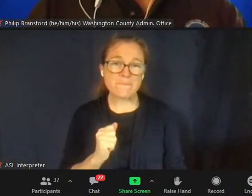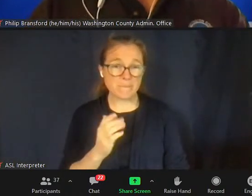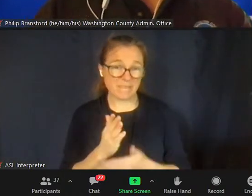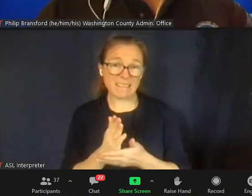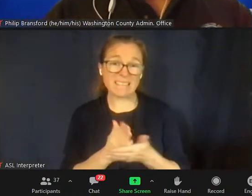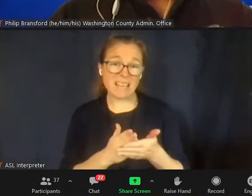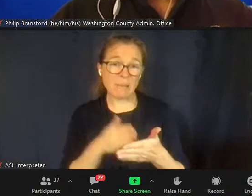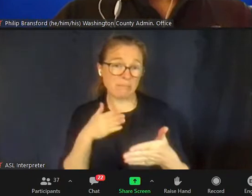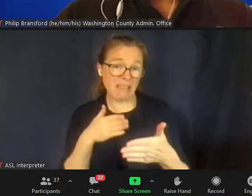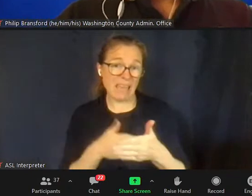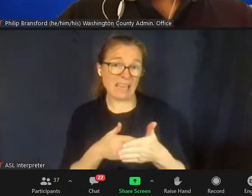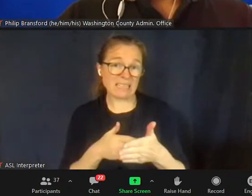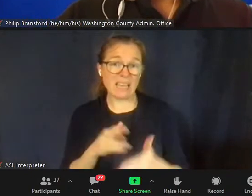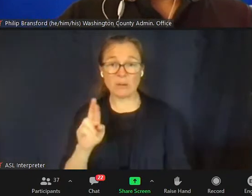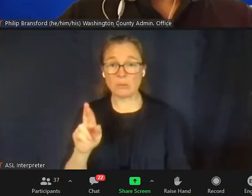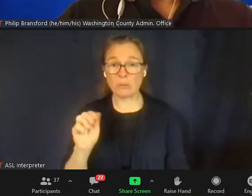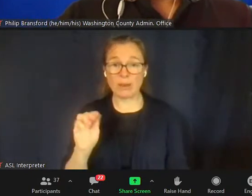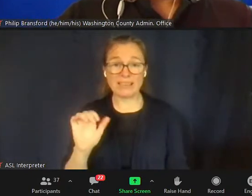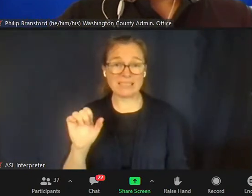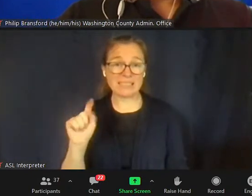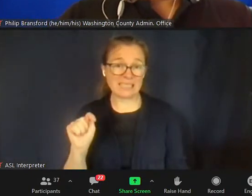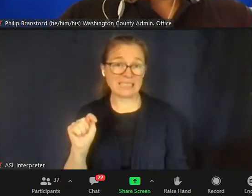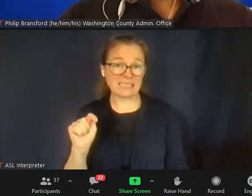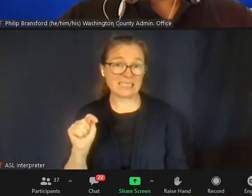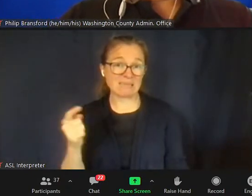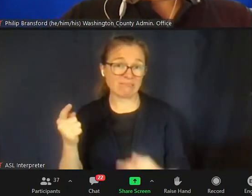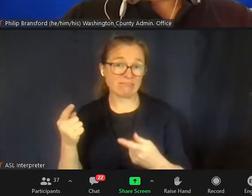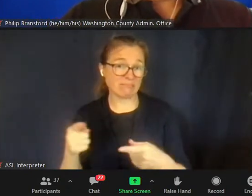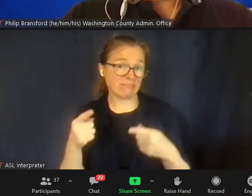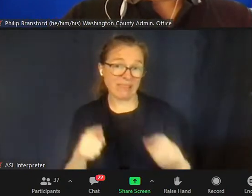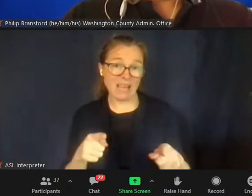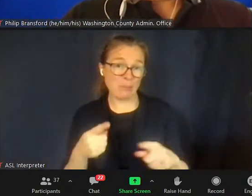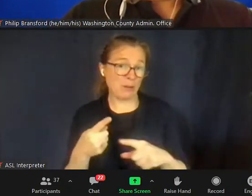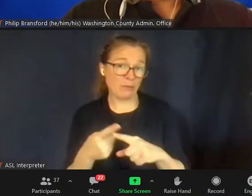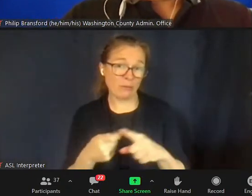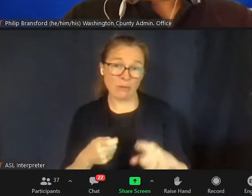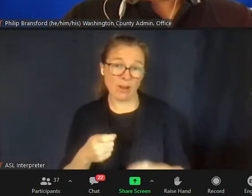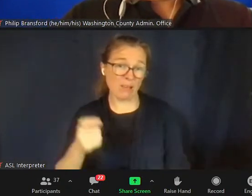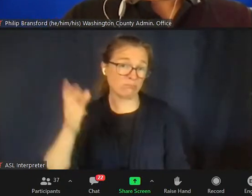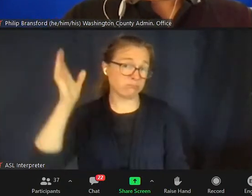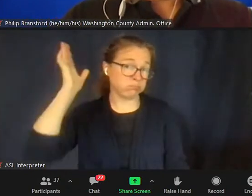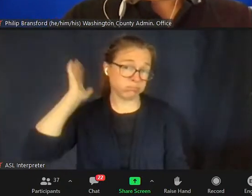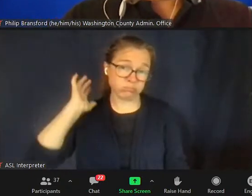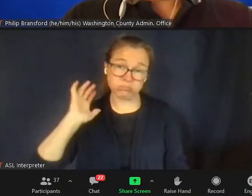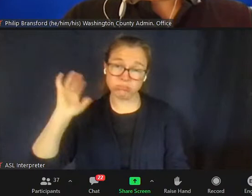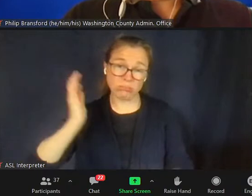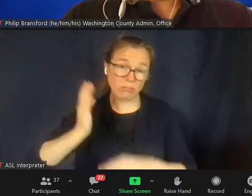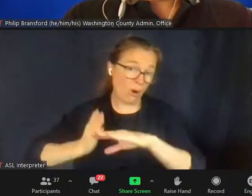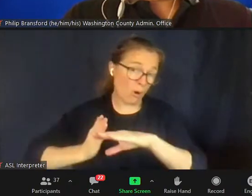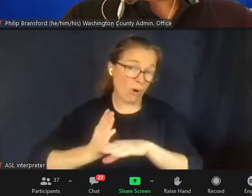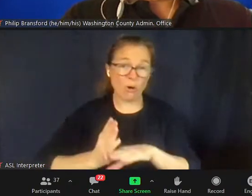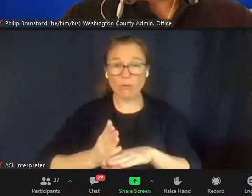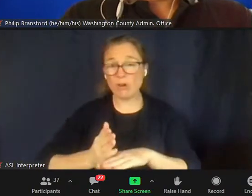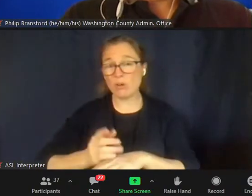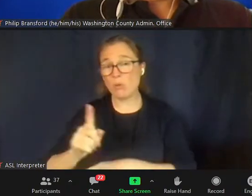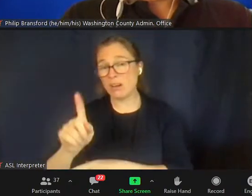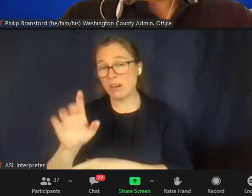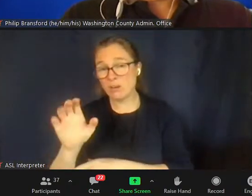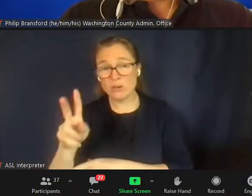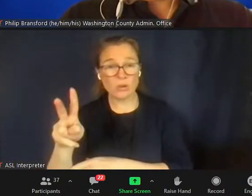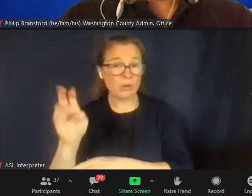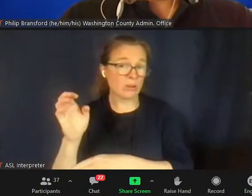anti-racist practices from decades or centuries past, and